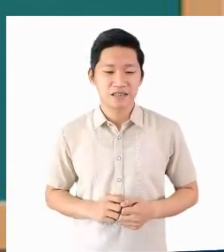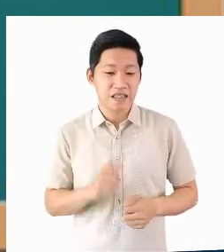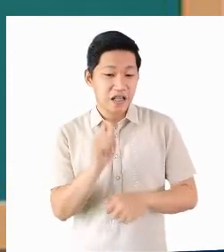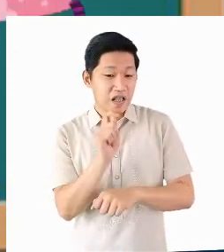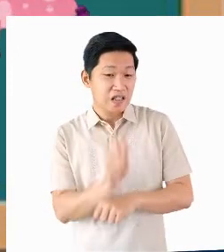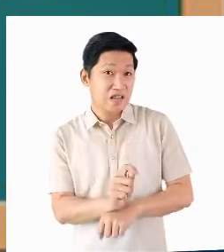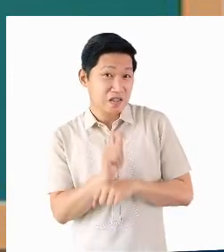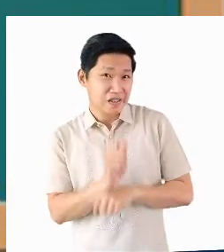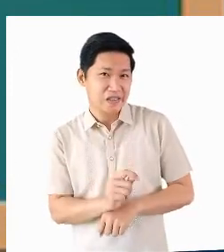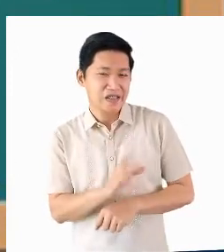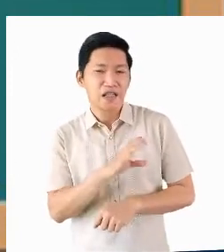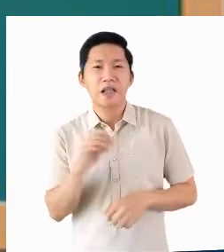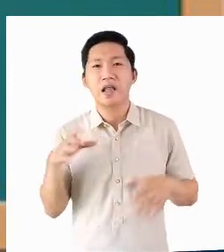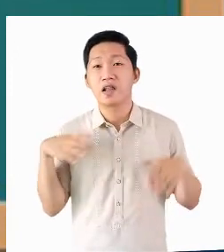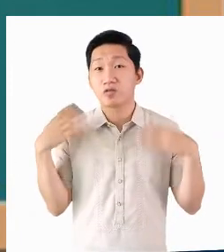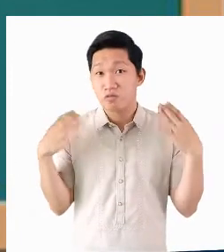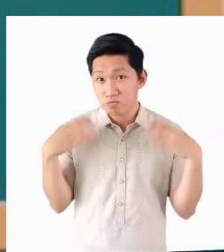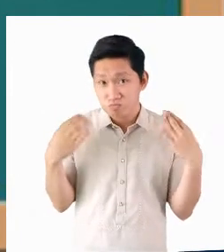traditions and customs,